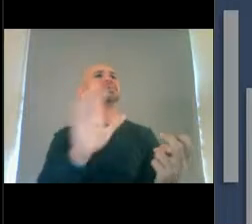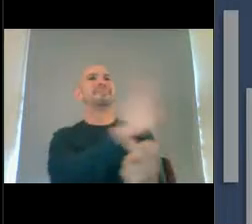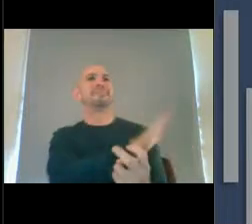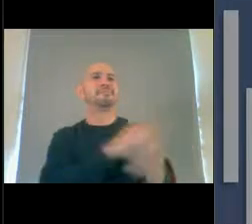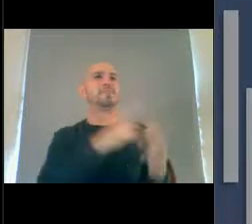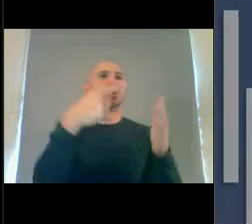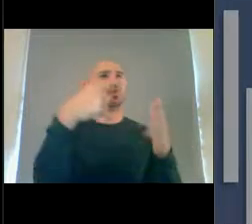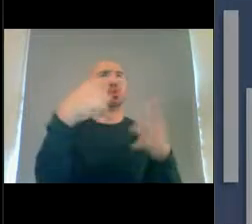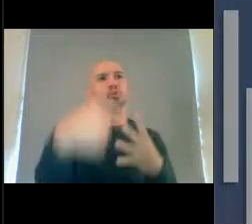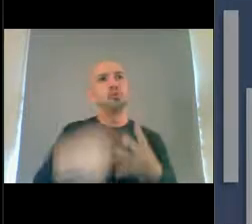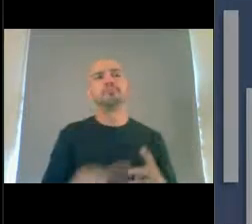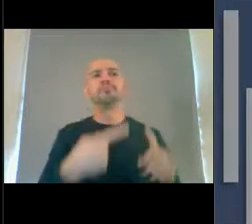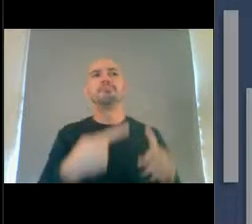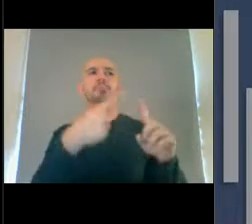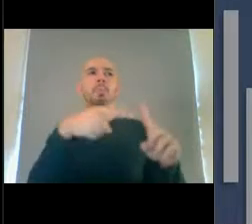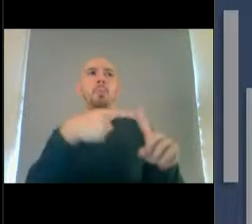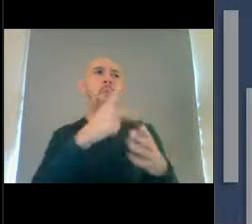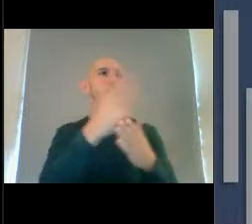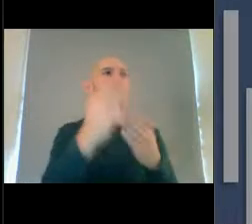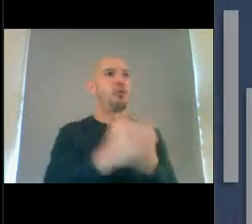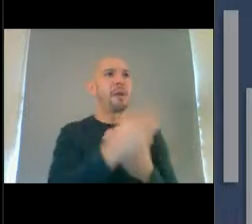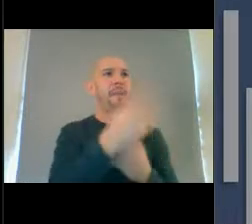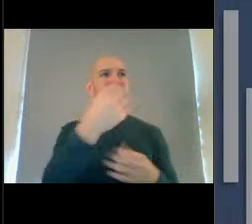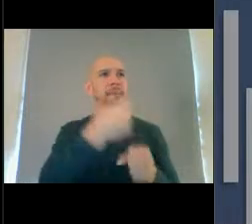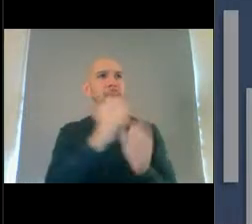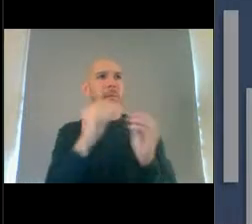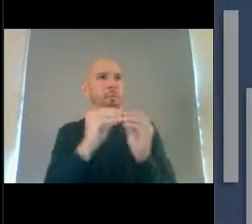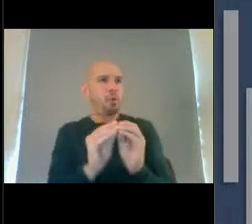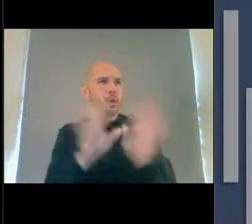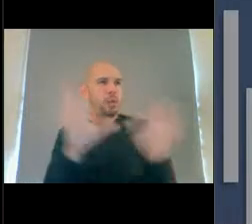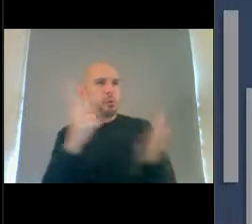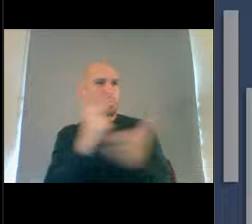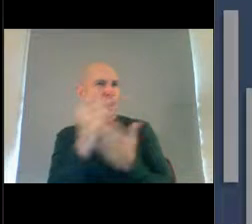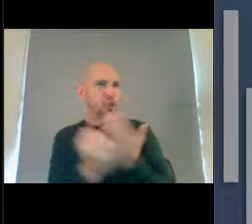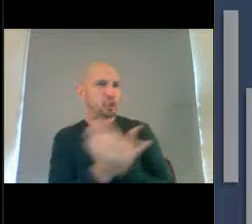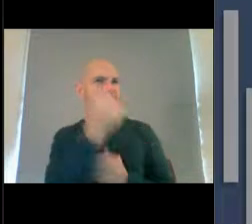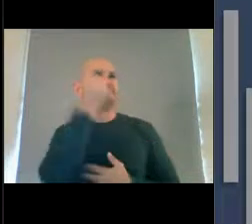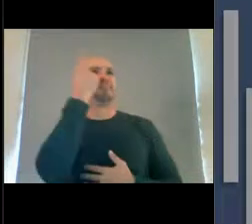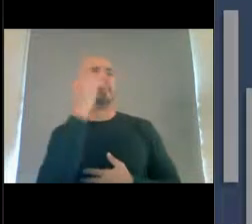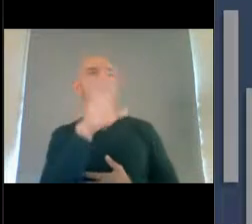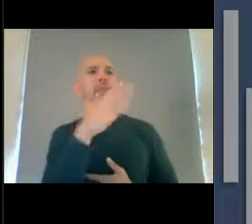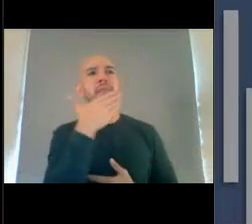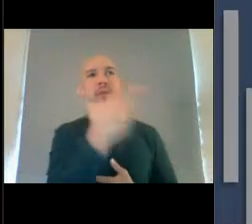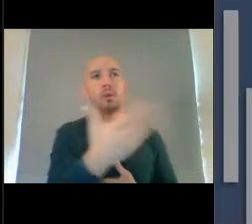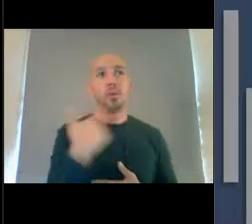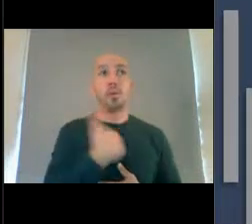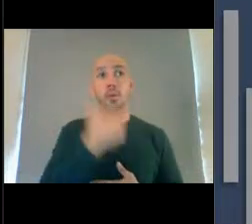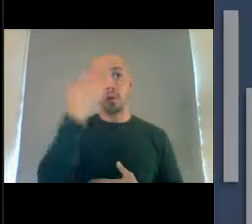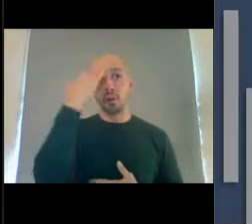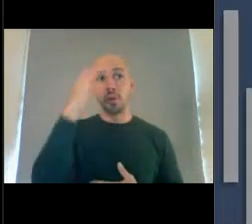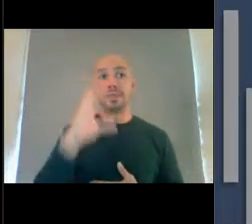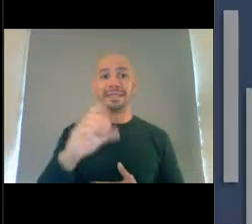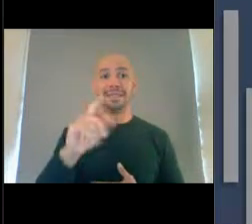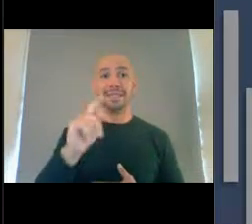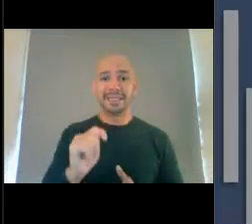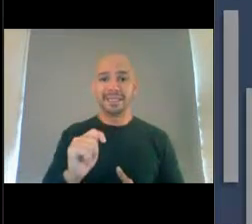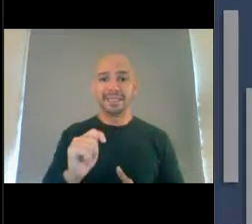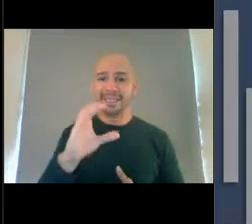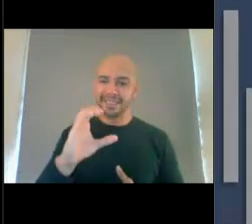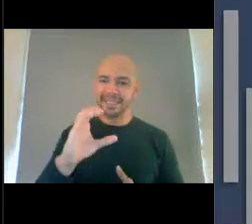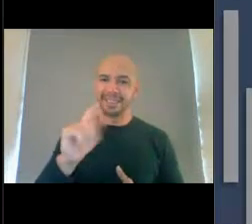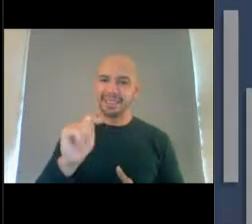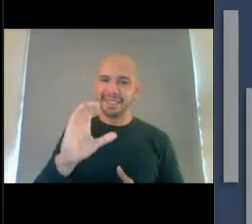questions we had about it and refine our project so we definitely thank you for that we also view the tsat program as a valuable funding opportunity to improve